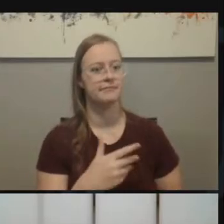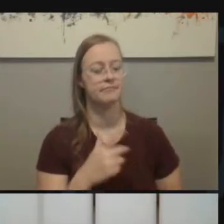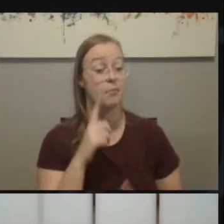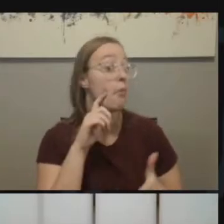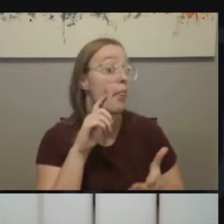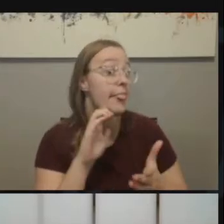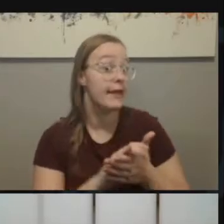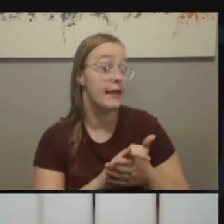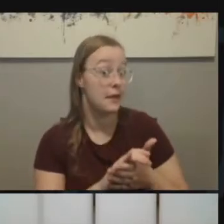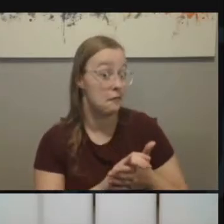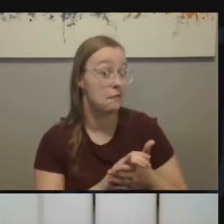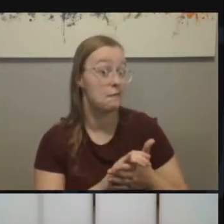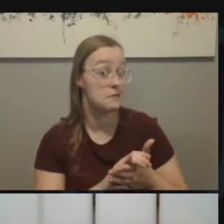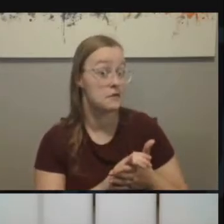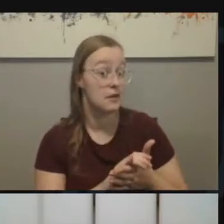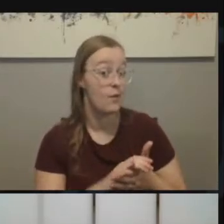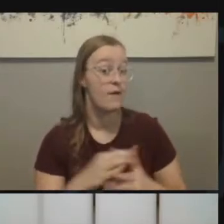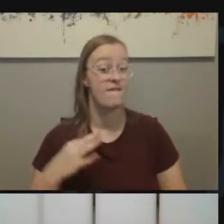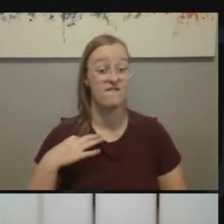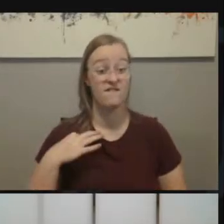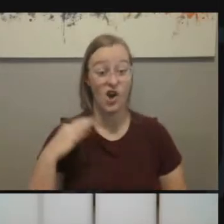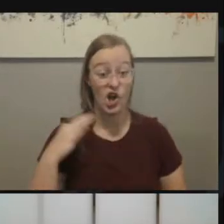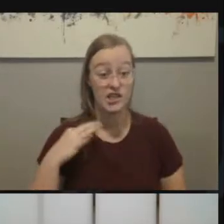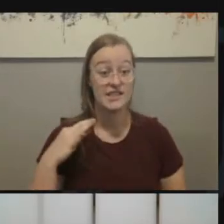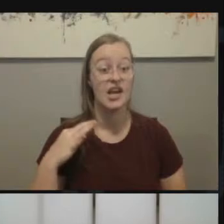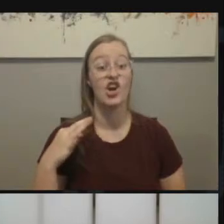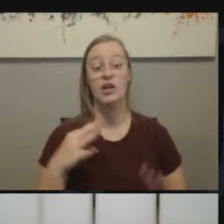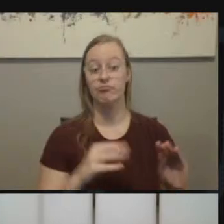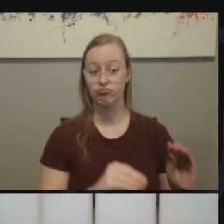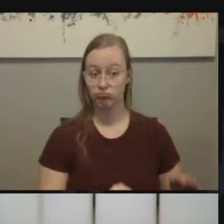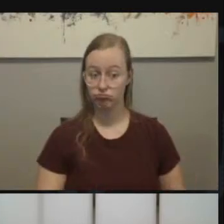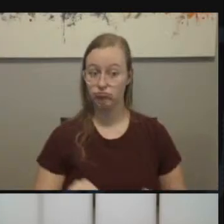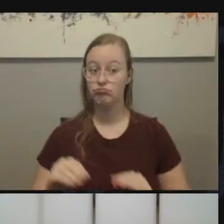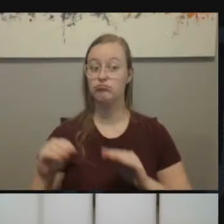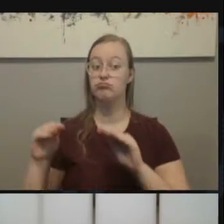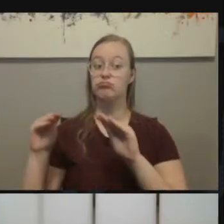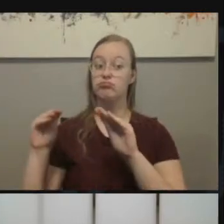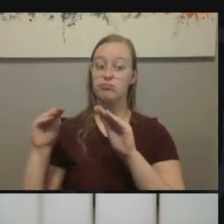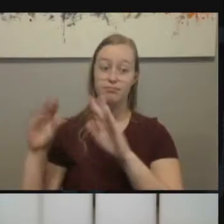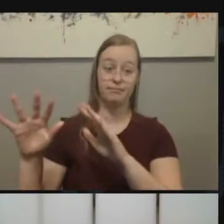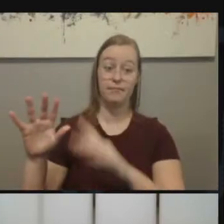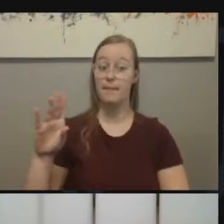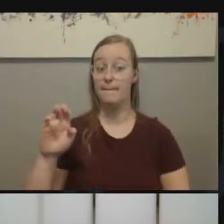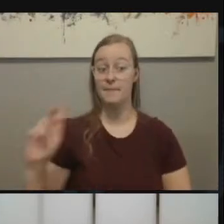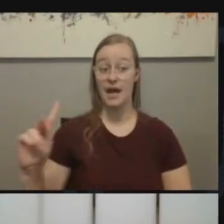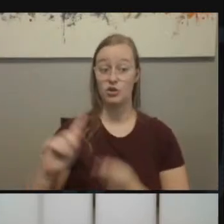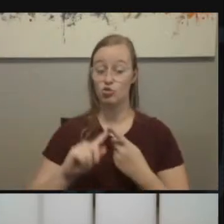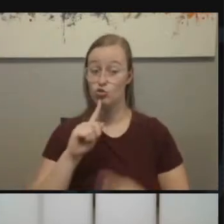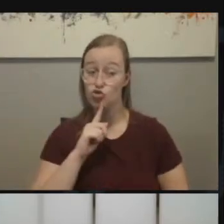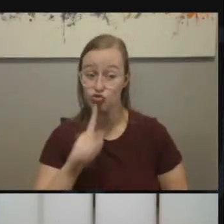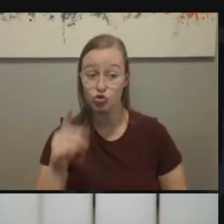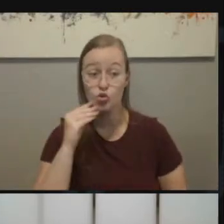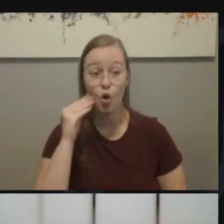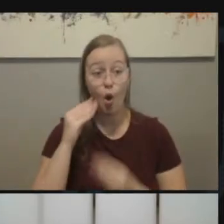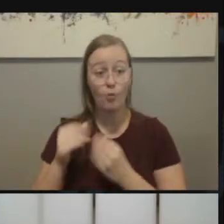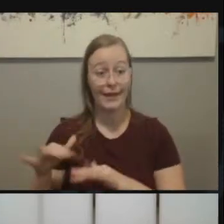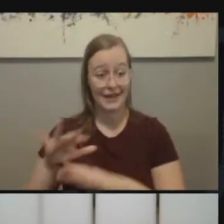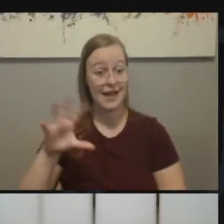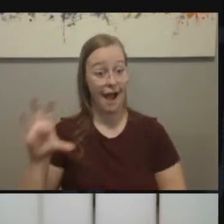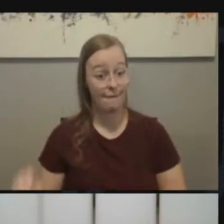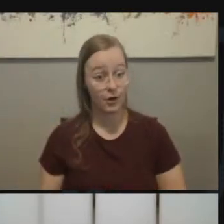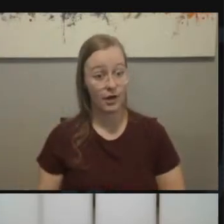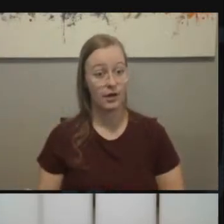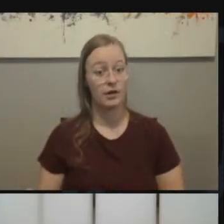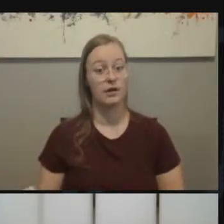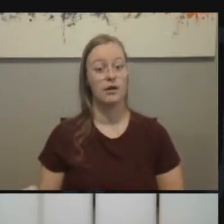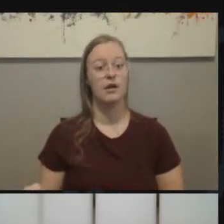believed would be voluntarily emigrating from America back to their true homeland of Africa. And you can see